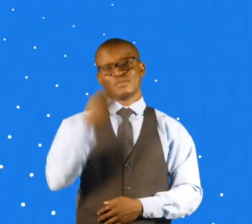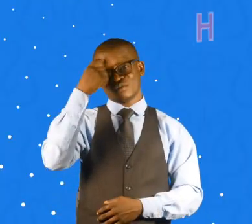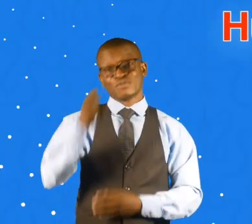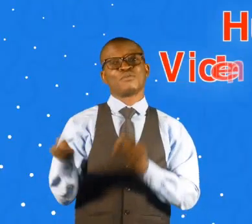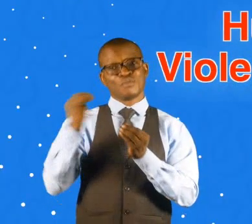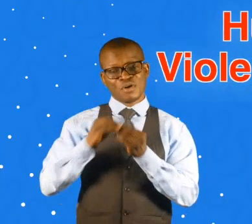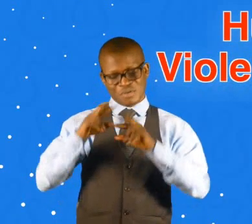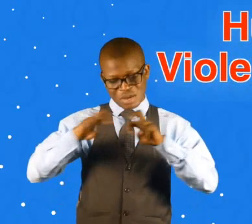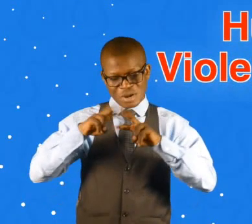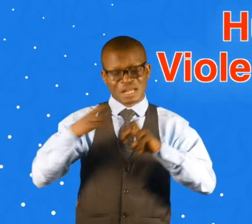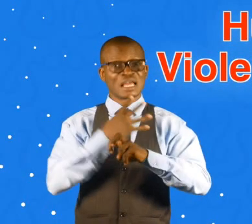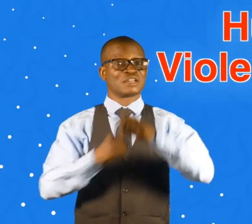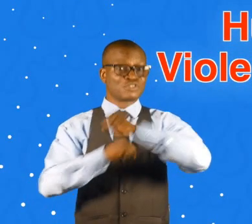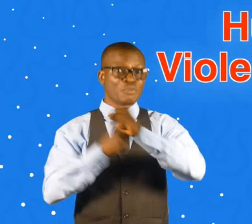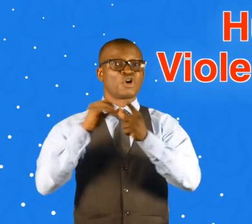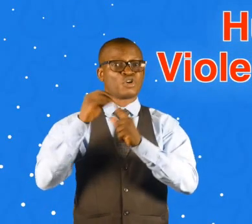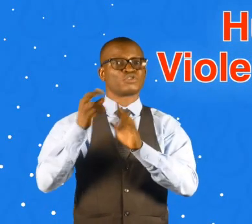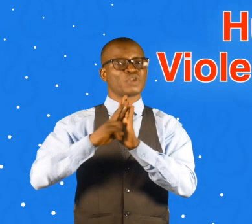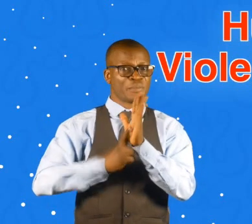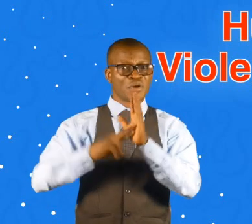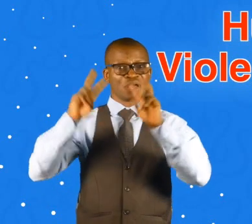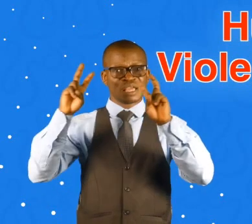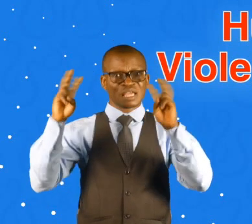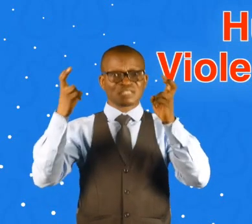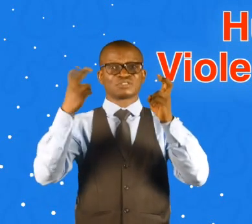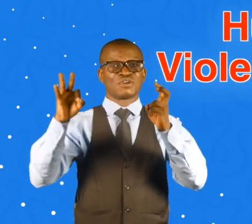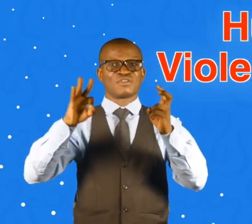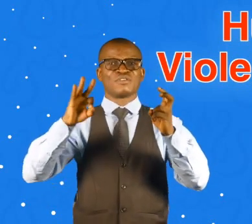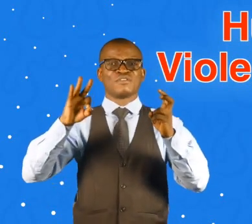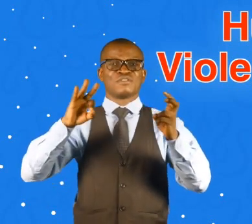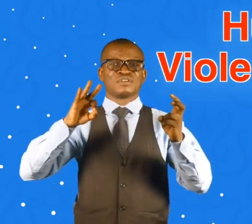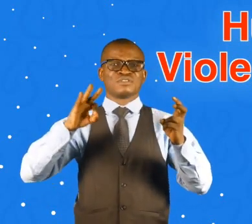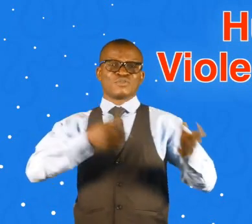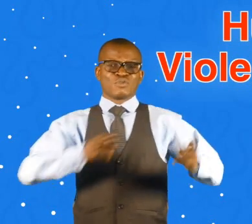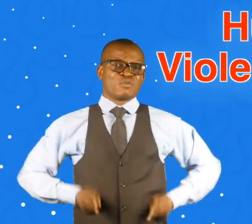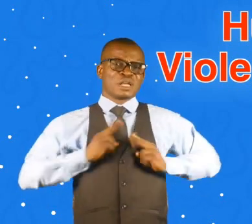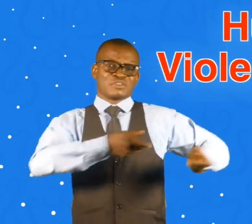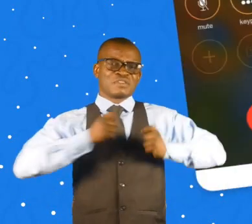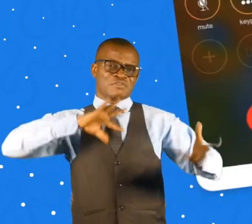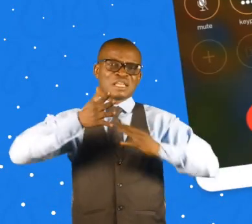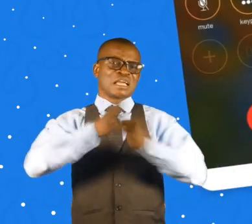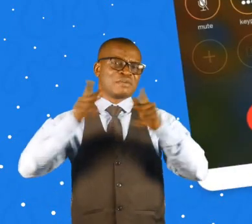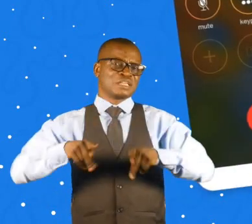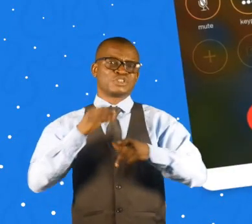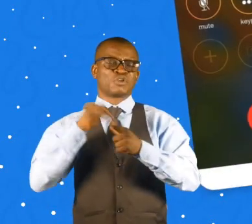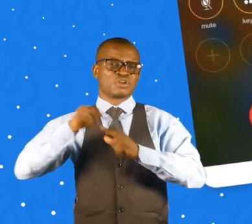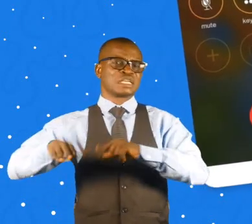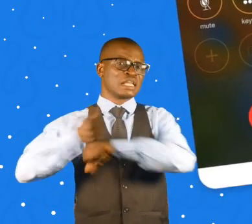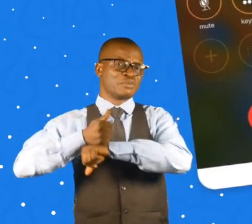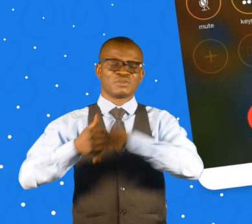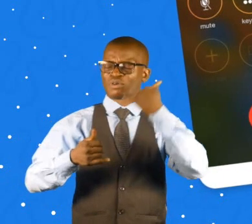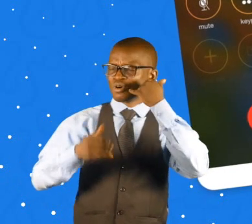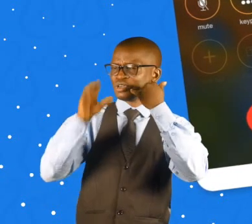For more inquiries and support, or to report cases of suspected human trafficking, violence against persons and child abuse, please call NAPTIP